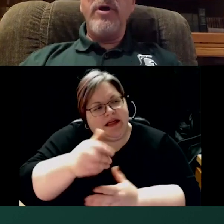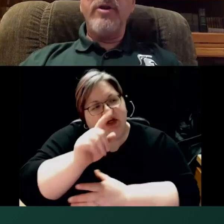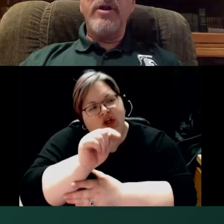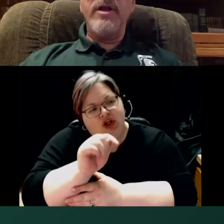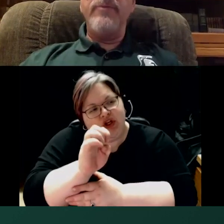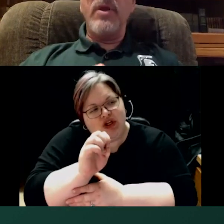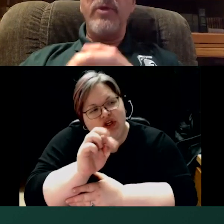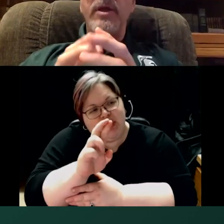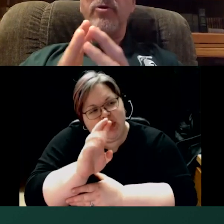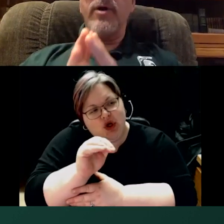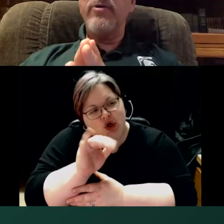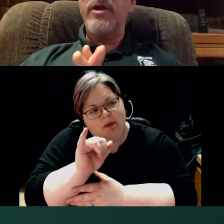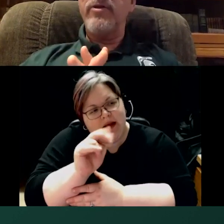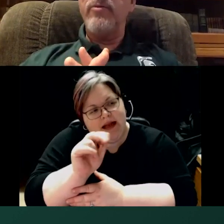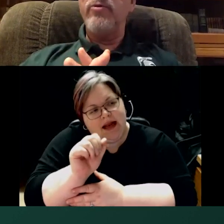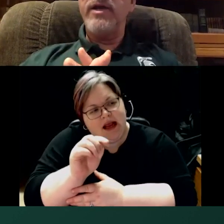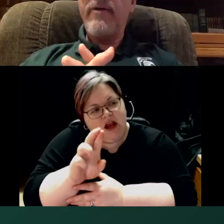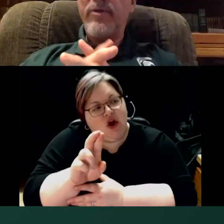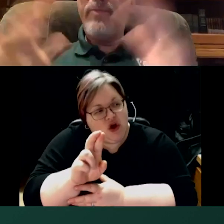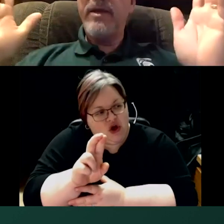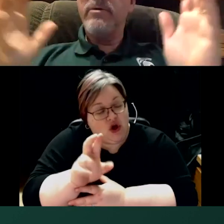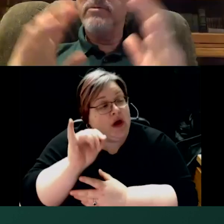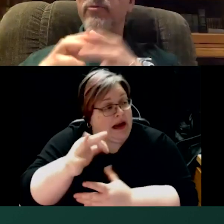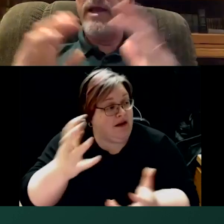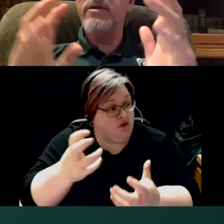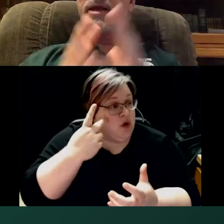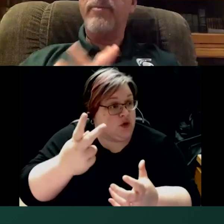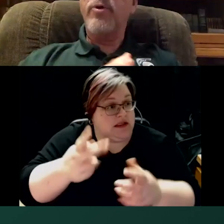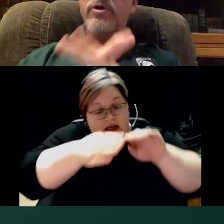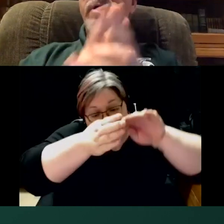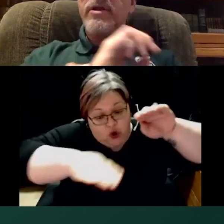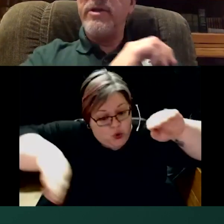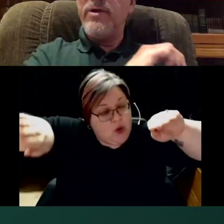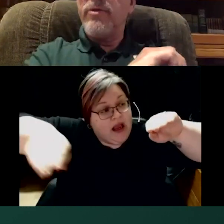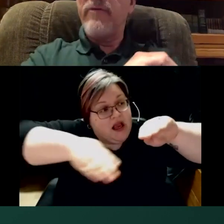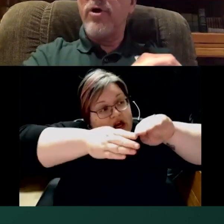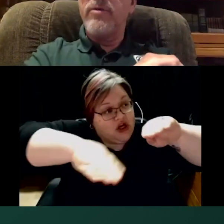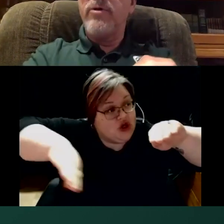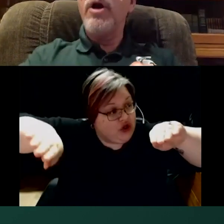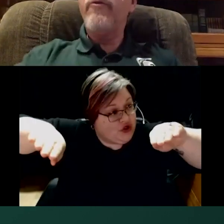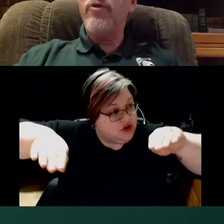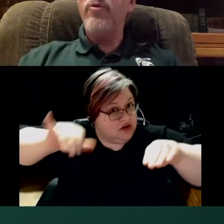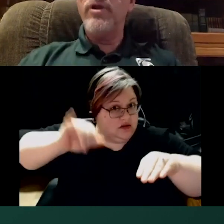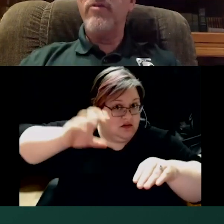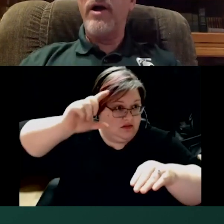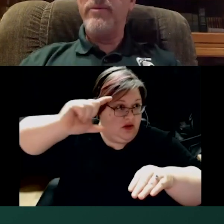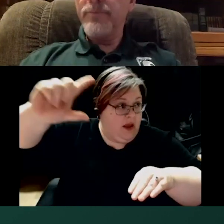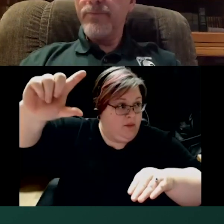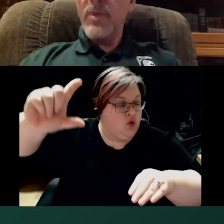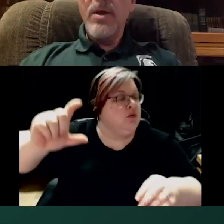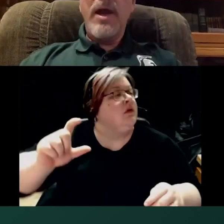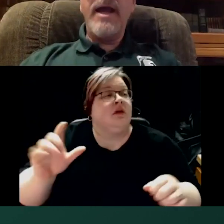If you want to see the craters on the moon that have the big rays like Copernicus and Tycho that I've talked about, full moon is